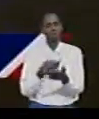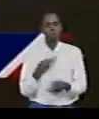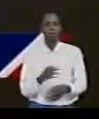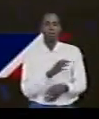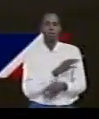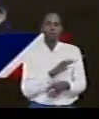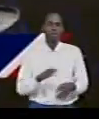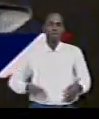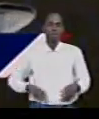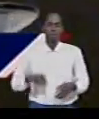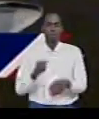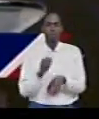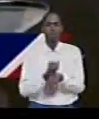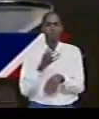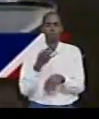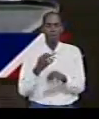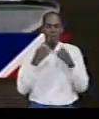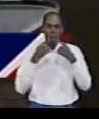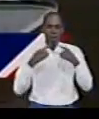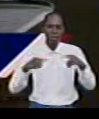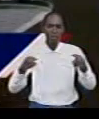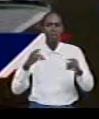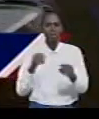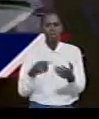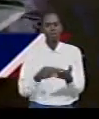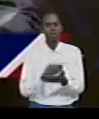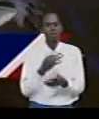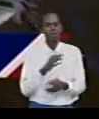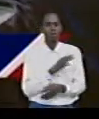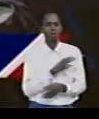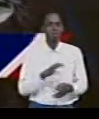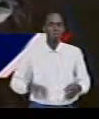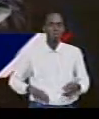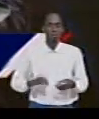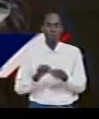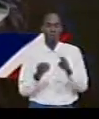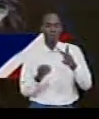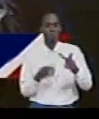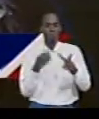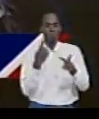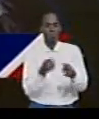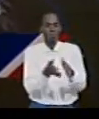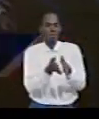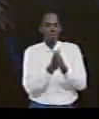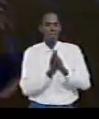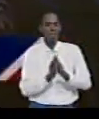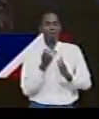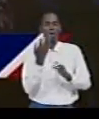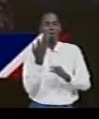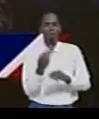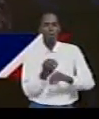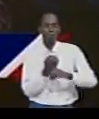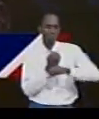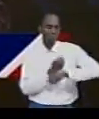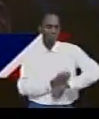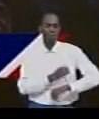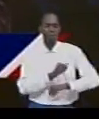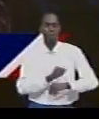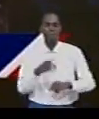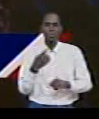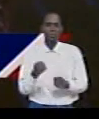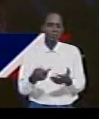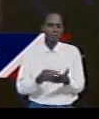of declaring the gospel of Christ. Number two, the demand of defending the